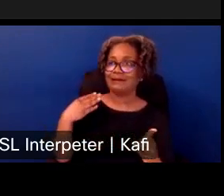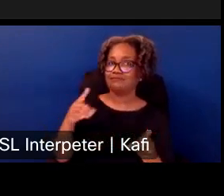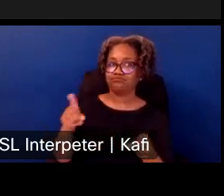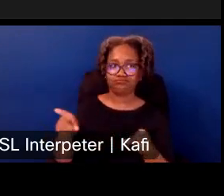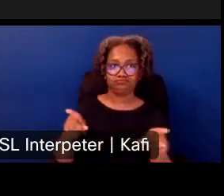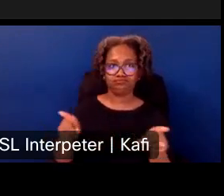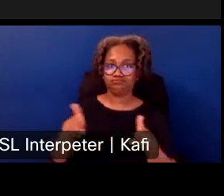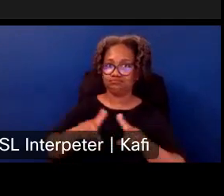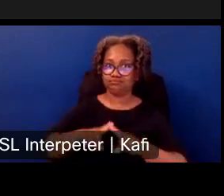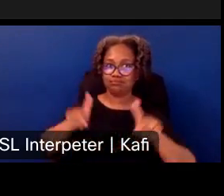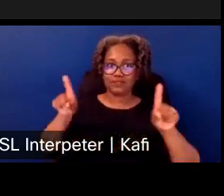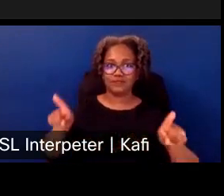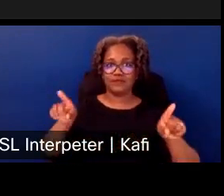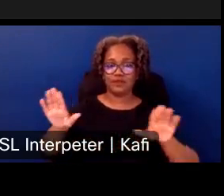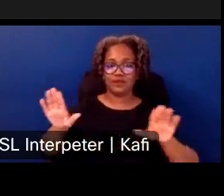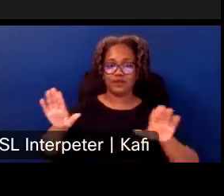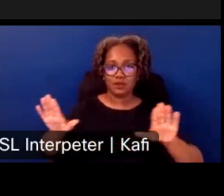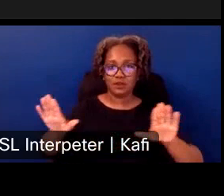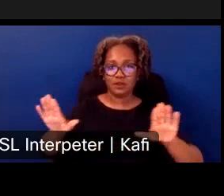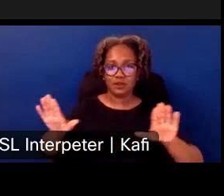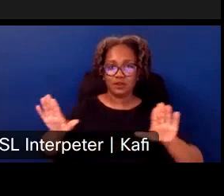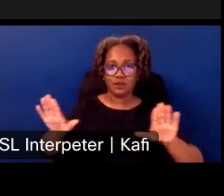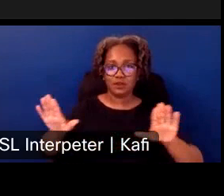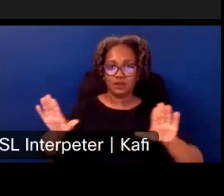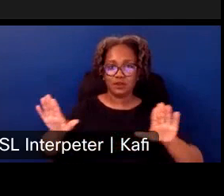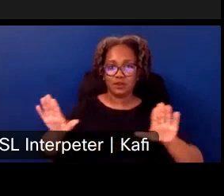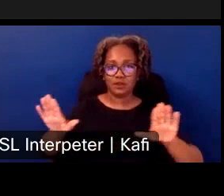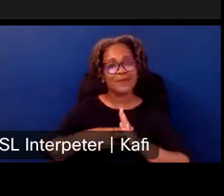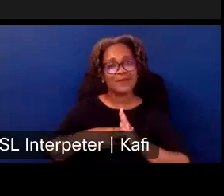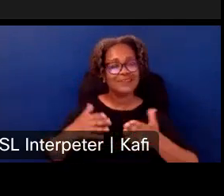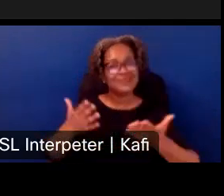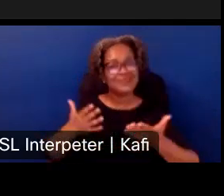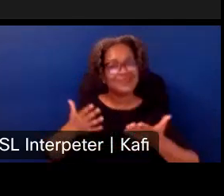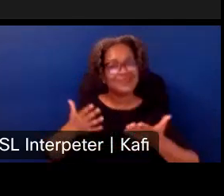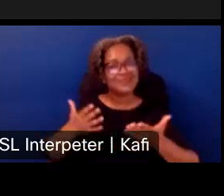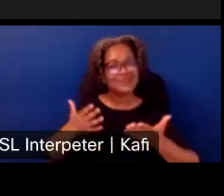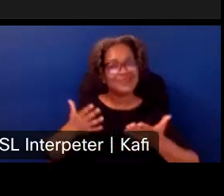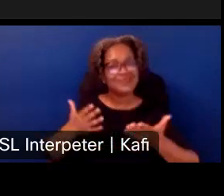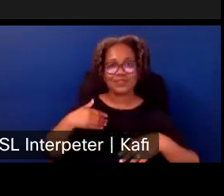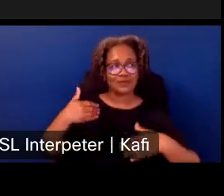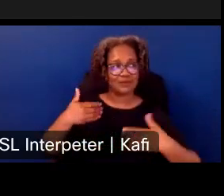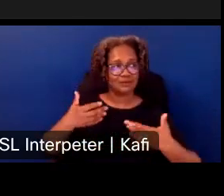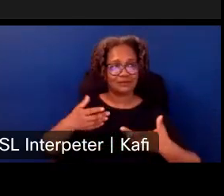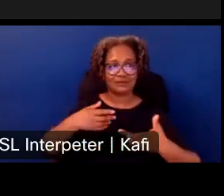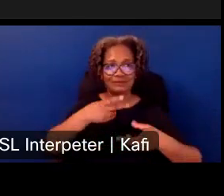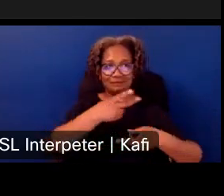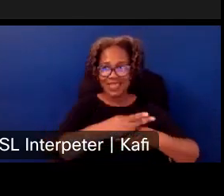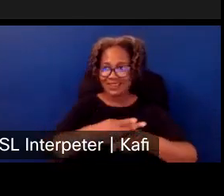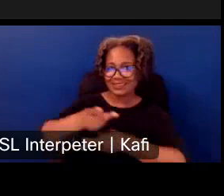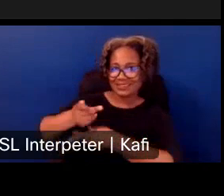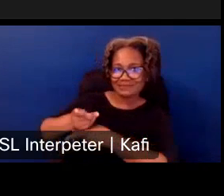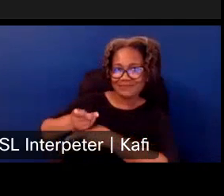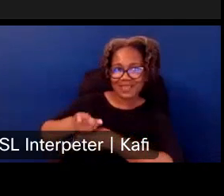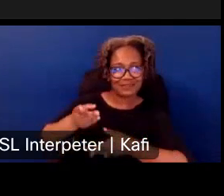means that there has to be, as Mrs. Dudley said, there's got to be proper maintenance, but in many cases, it's an